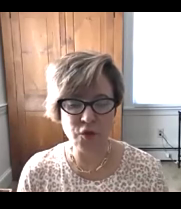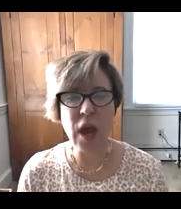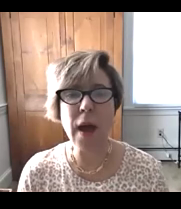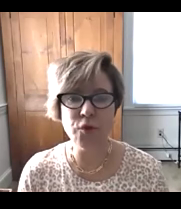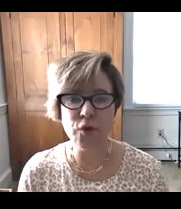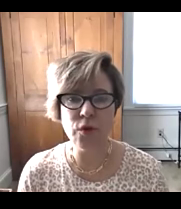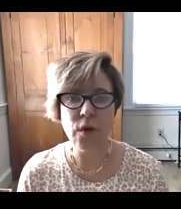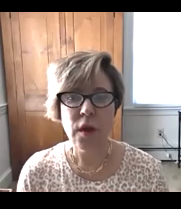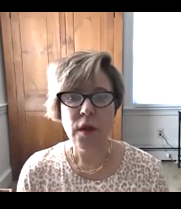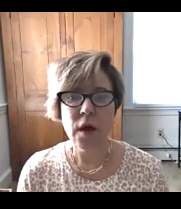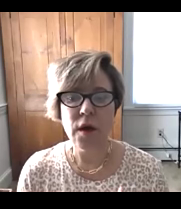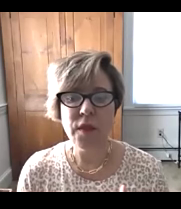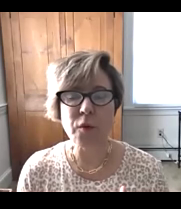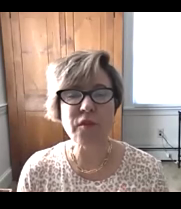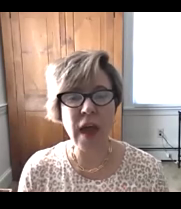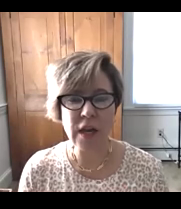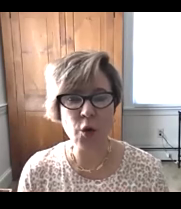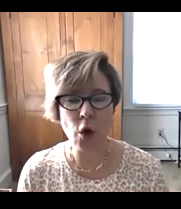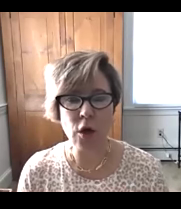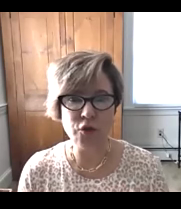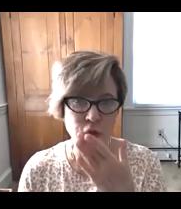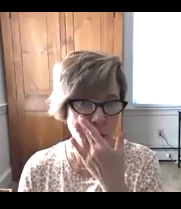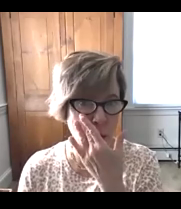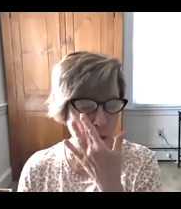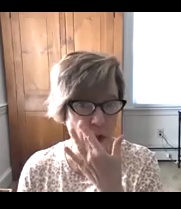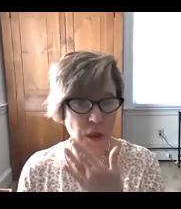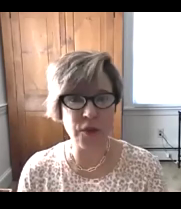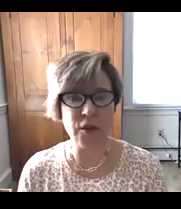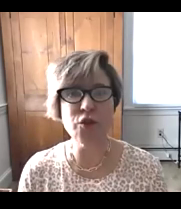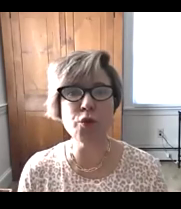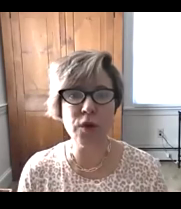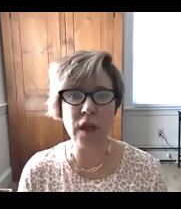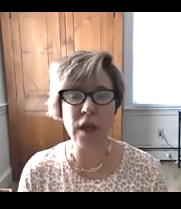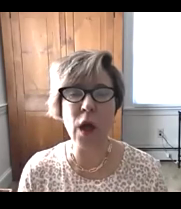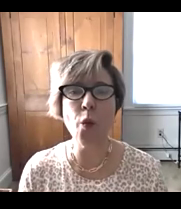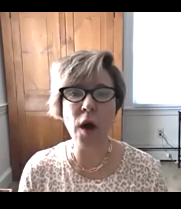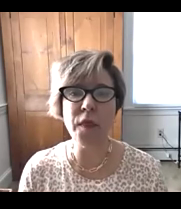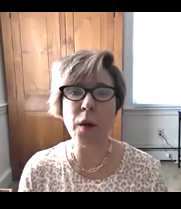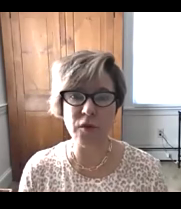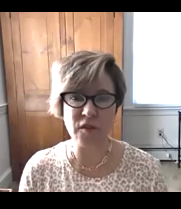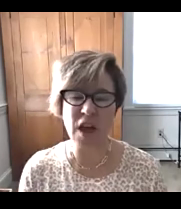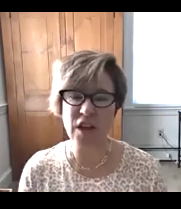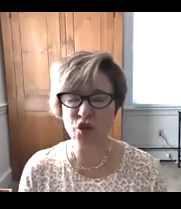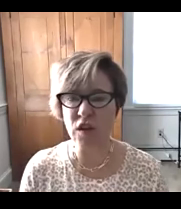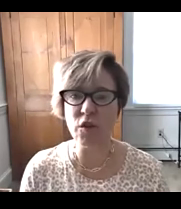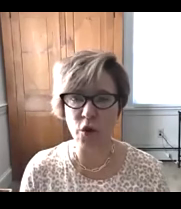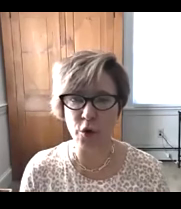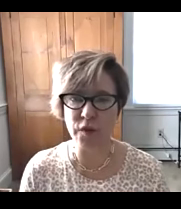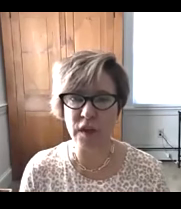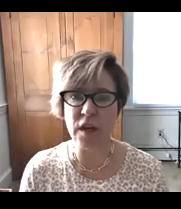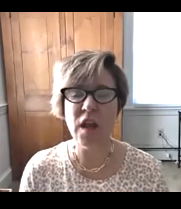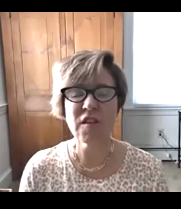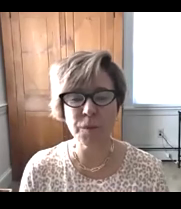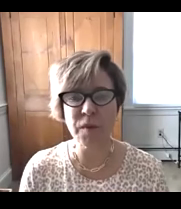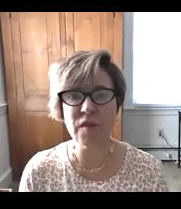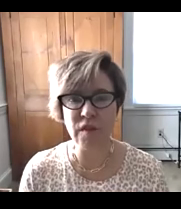a chapter that was added on to the toolkit, and one that was not just